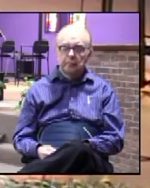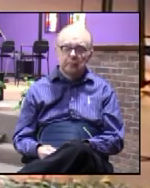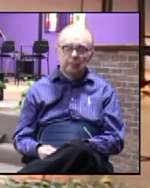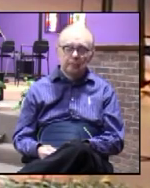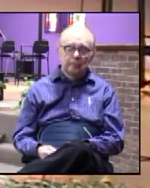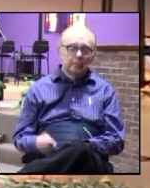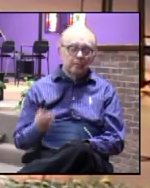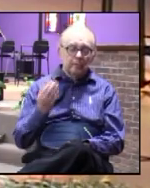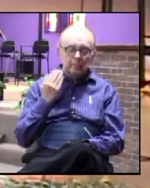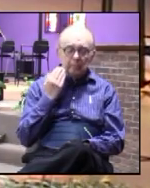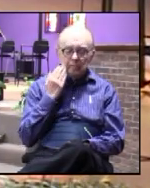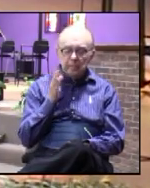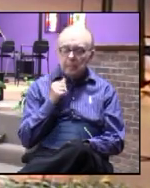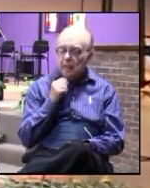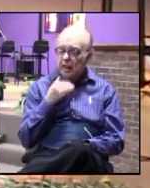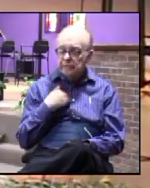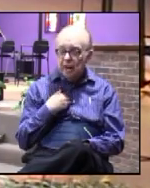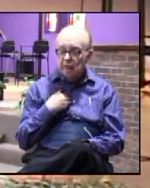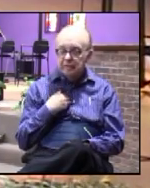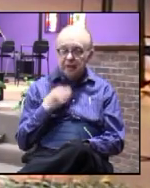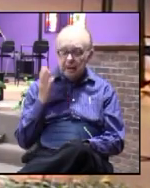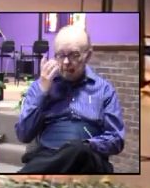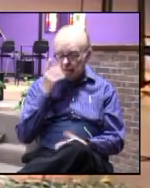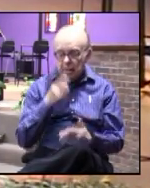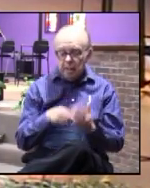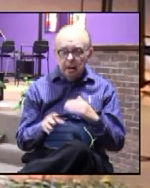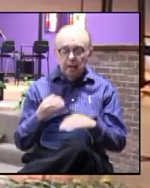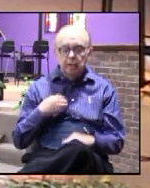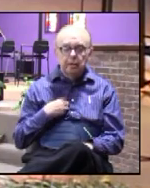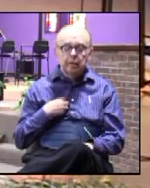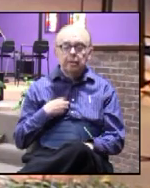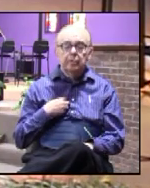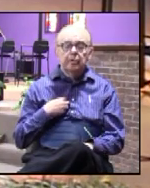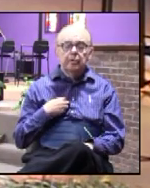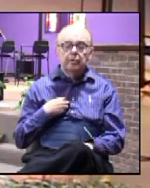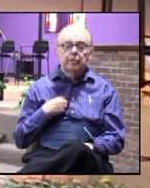You don't have any time? Guess what you got now? You got 2 hours, bro.